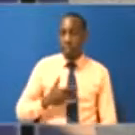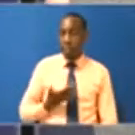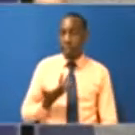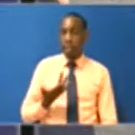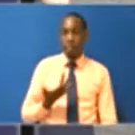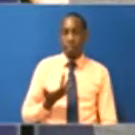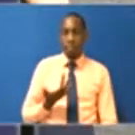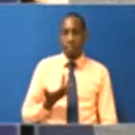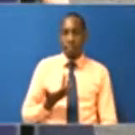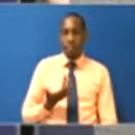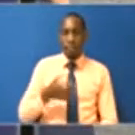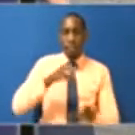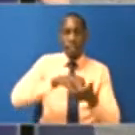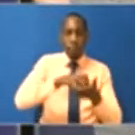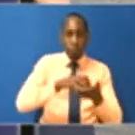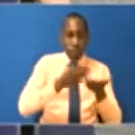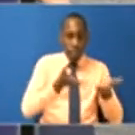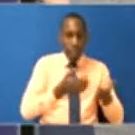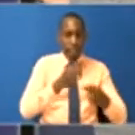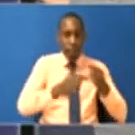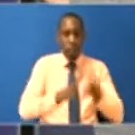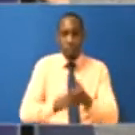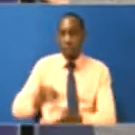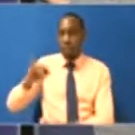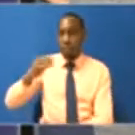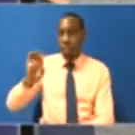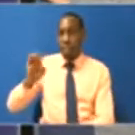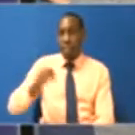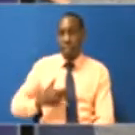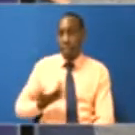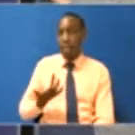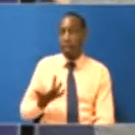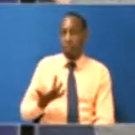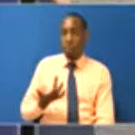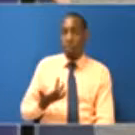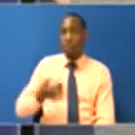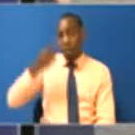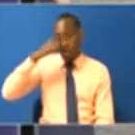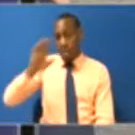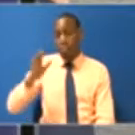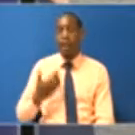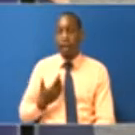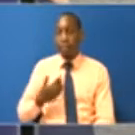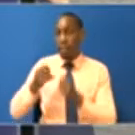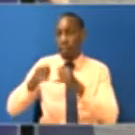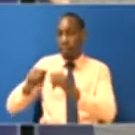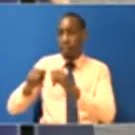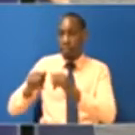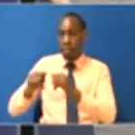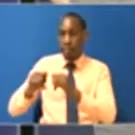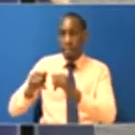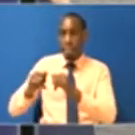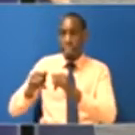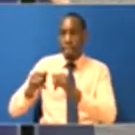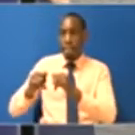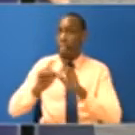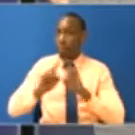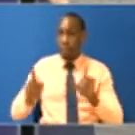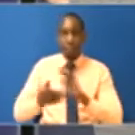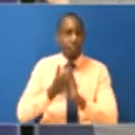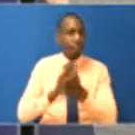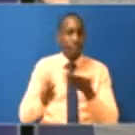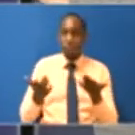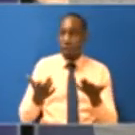real sense of what's happening on the ground with igadi i got a sense of of the policy of the implementation um but